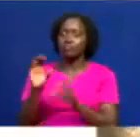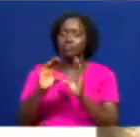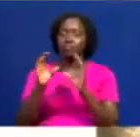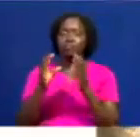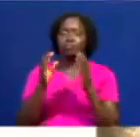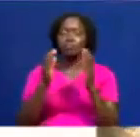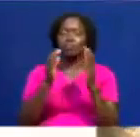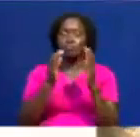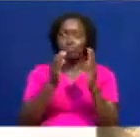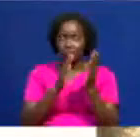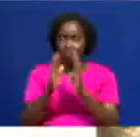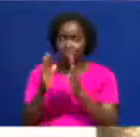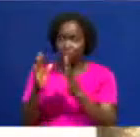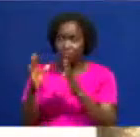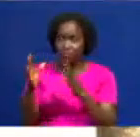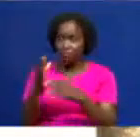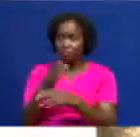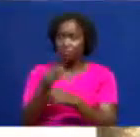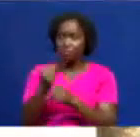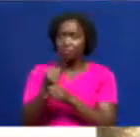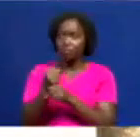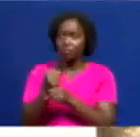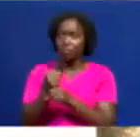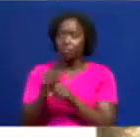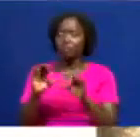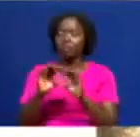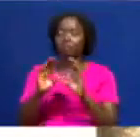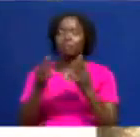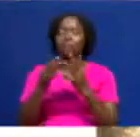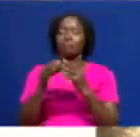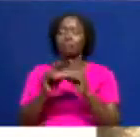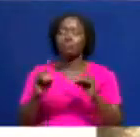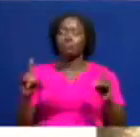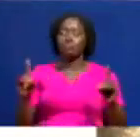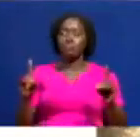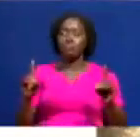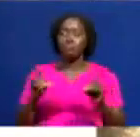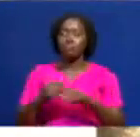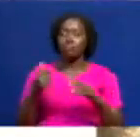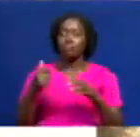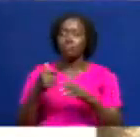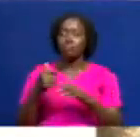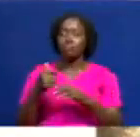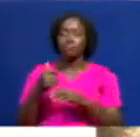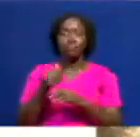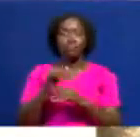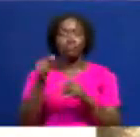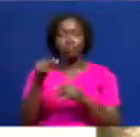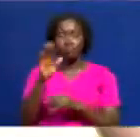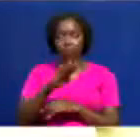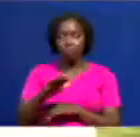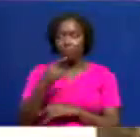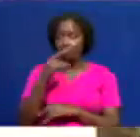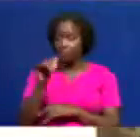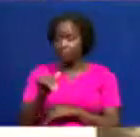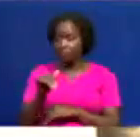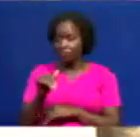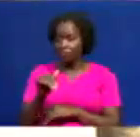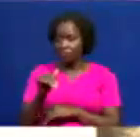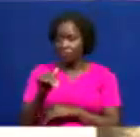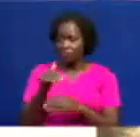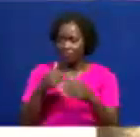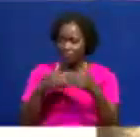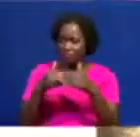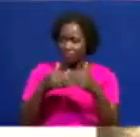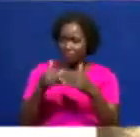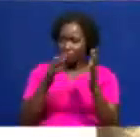Association CFA comprises families which live in a 5-kilometer radius from the green carbon sink. Could we say that this proximity to the